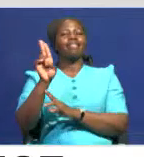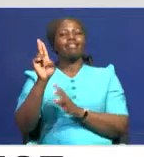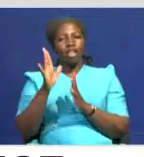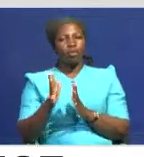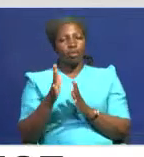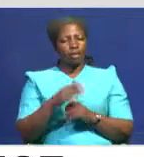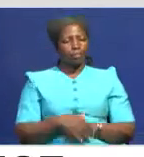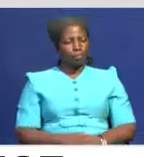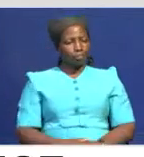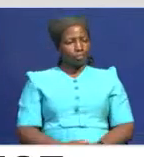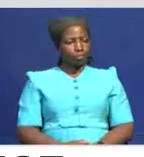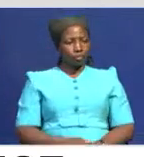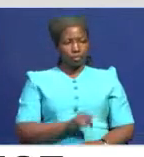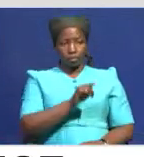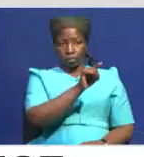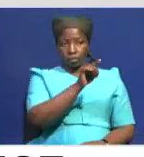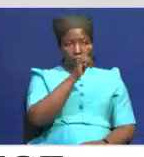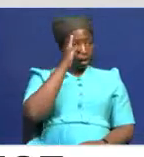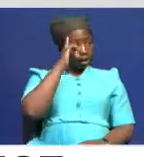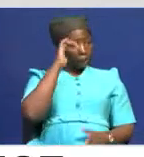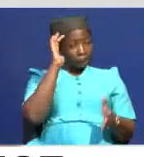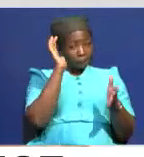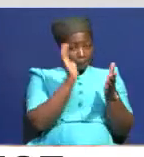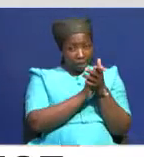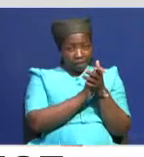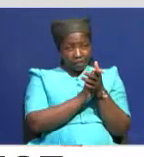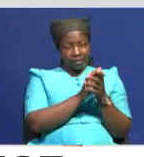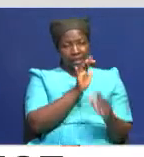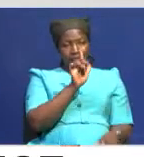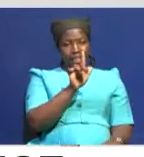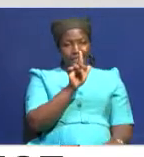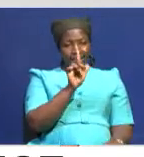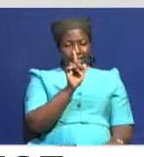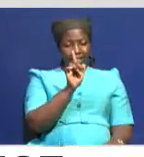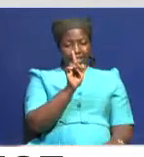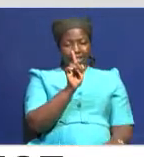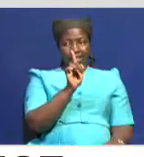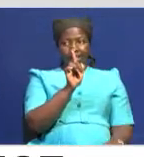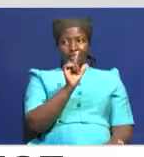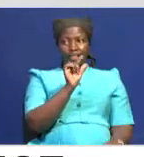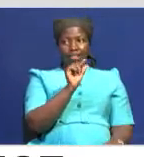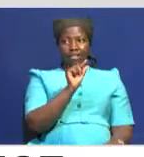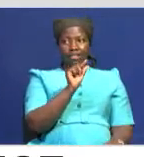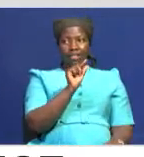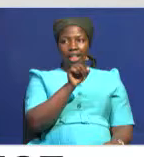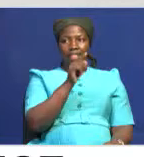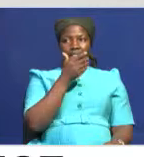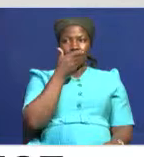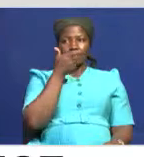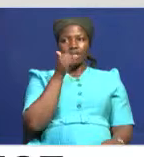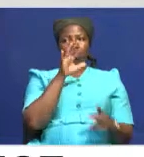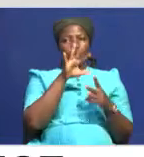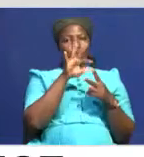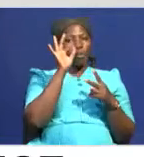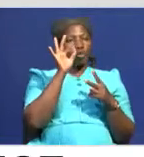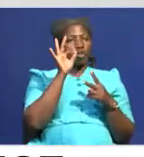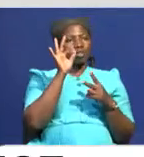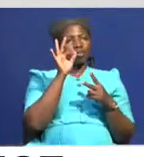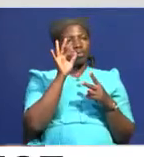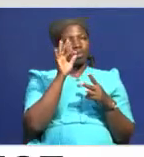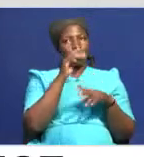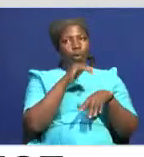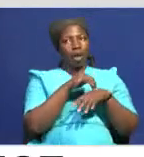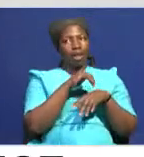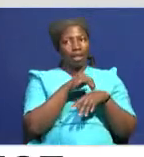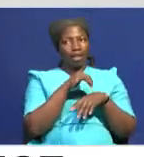do you still believe that LG mm-hmm. is the best option mm-hmm. when it comes